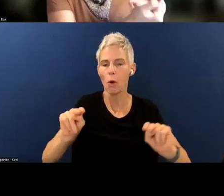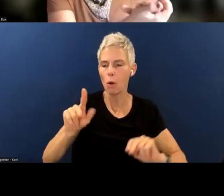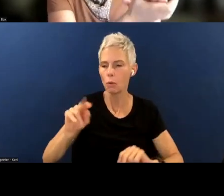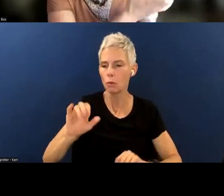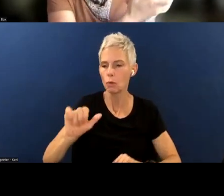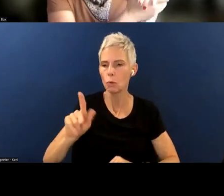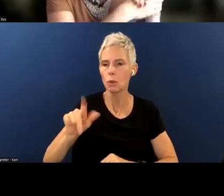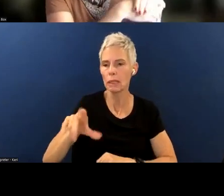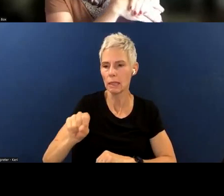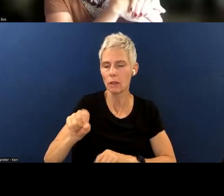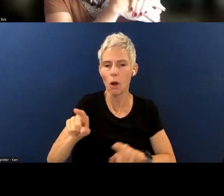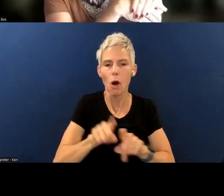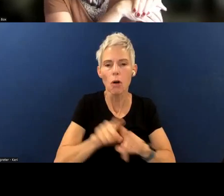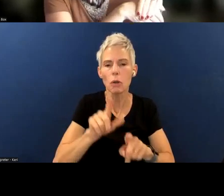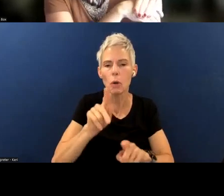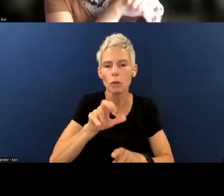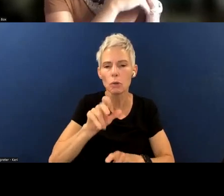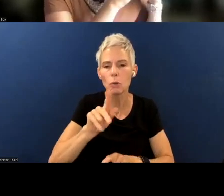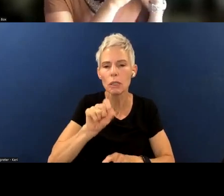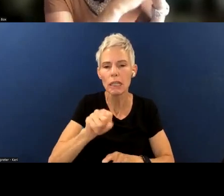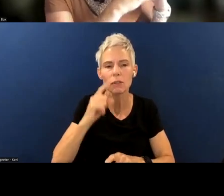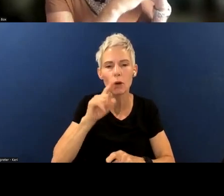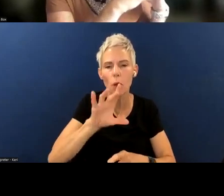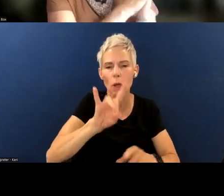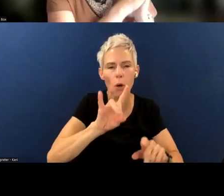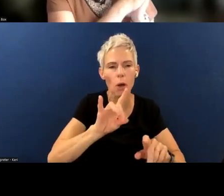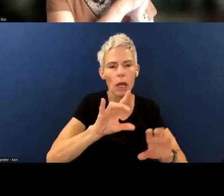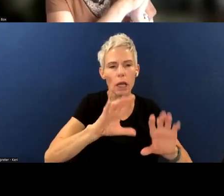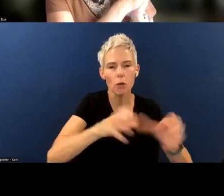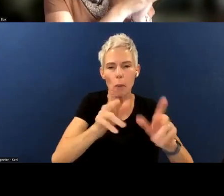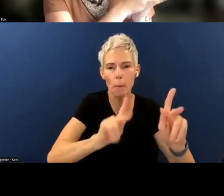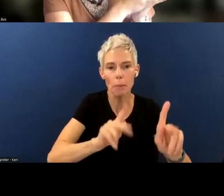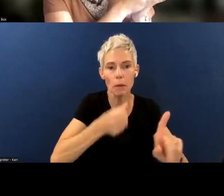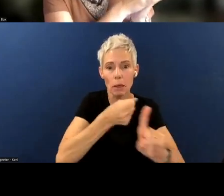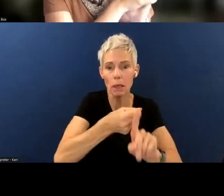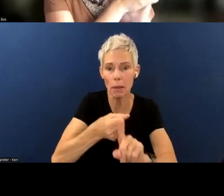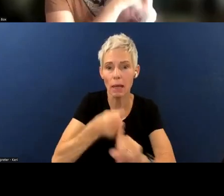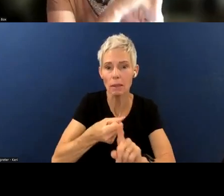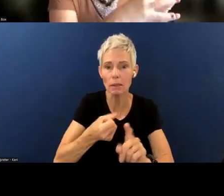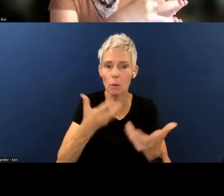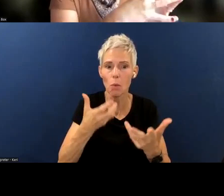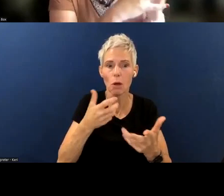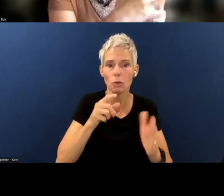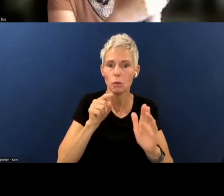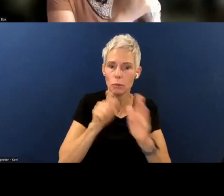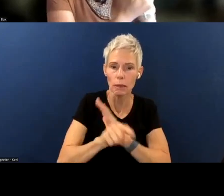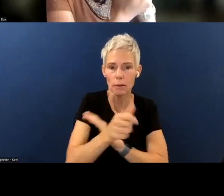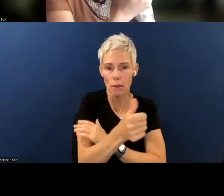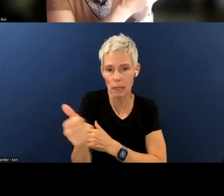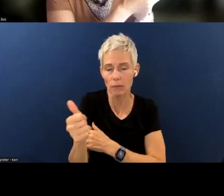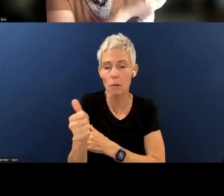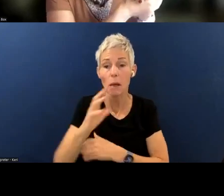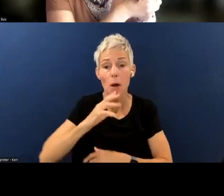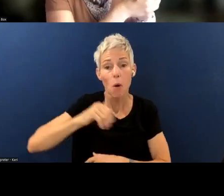those 8 populations disproportionately impacted by suicide. So if you are communicating or working directly with older rural men,